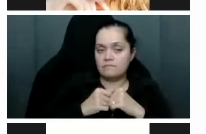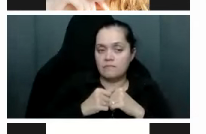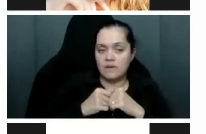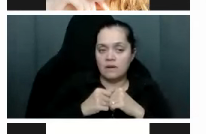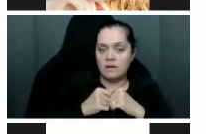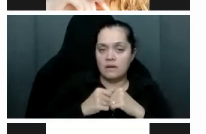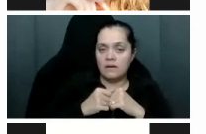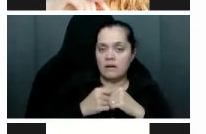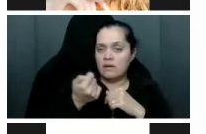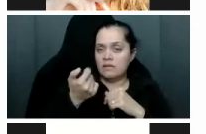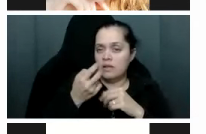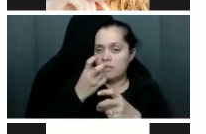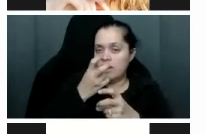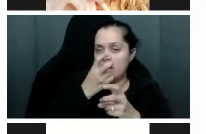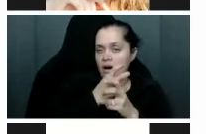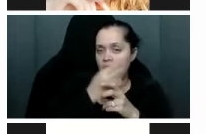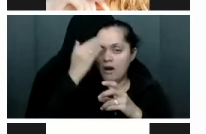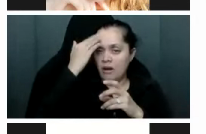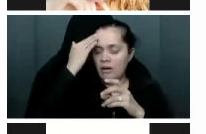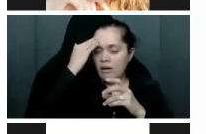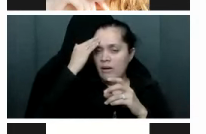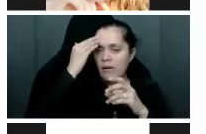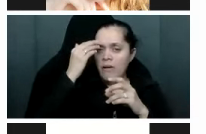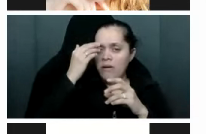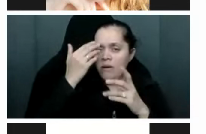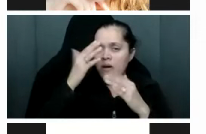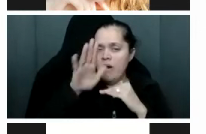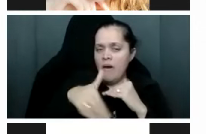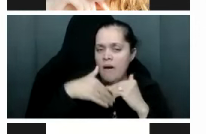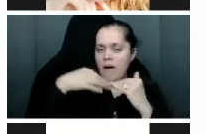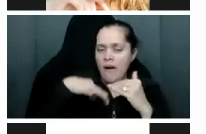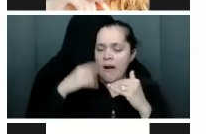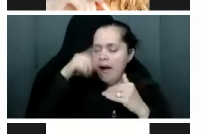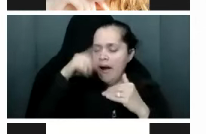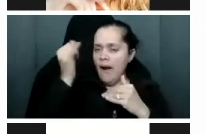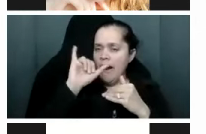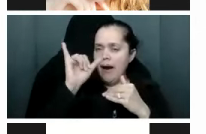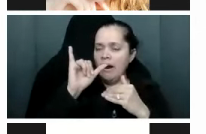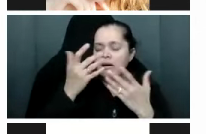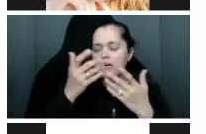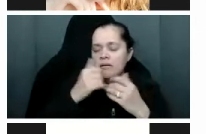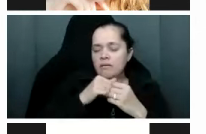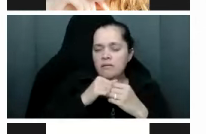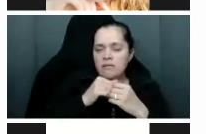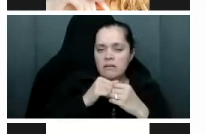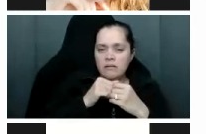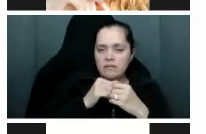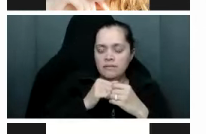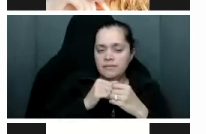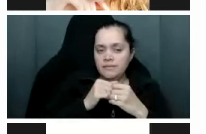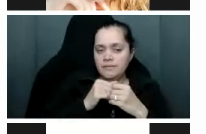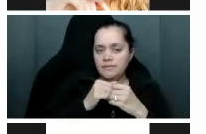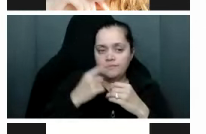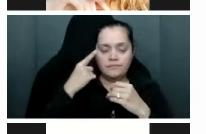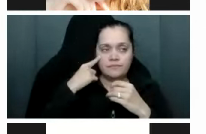It's a little bit hard to know what extra credit might be offered. Things come